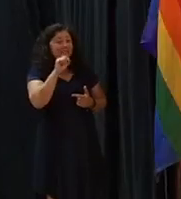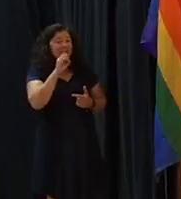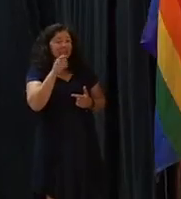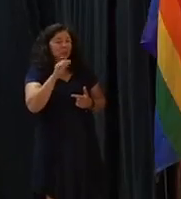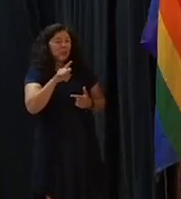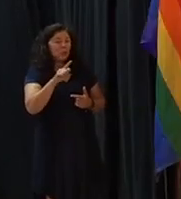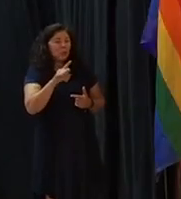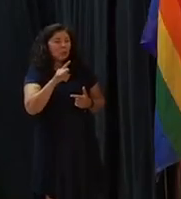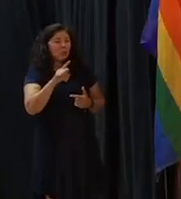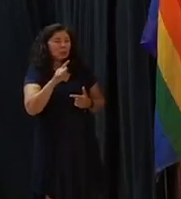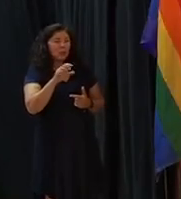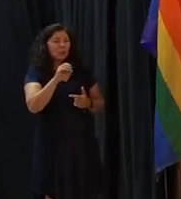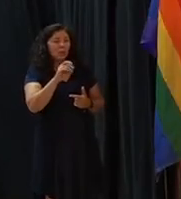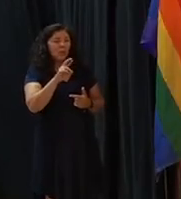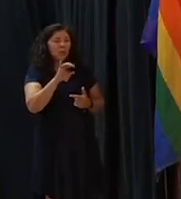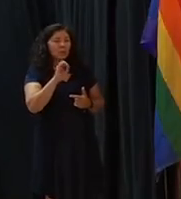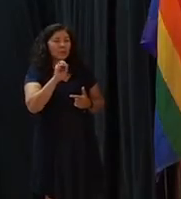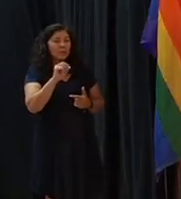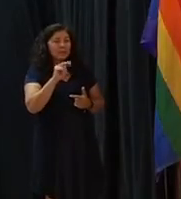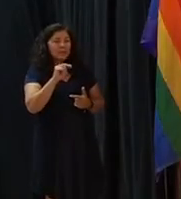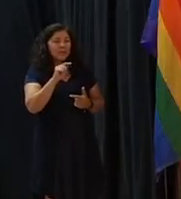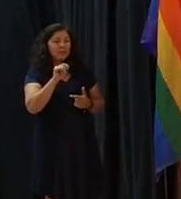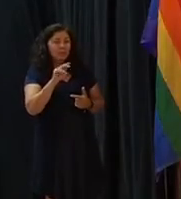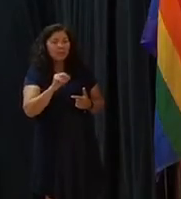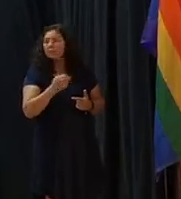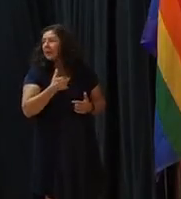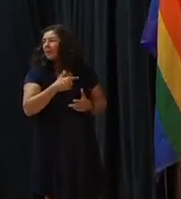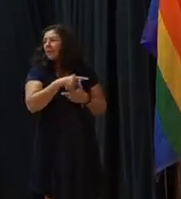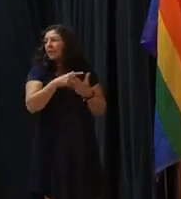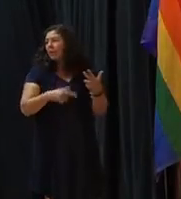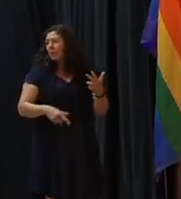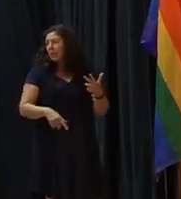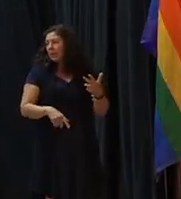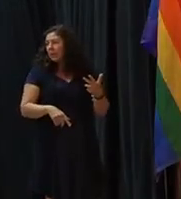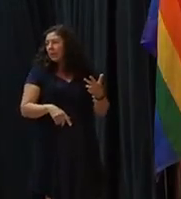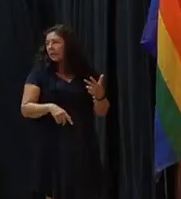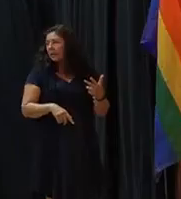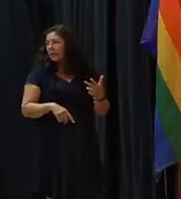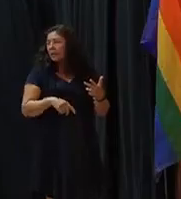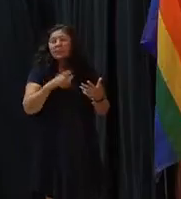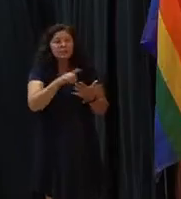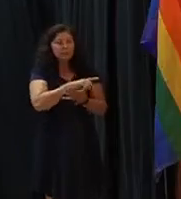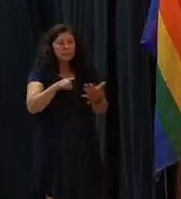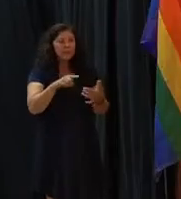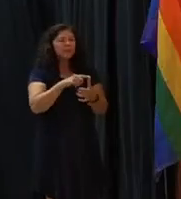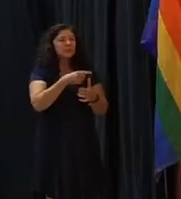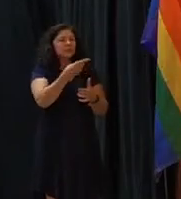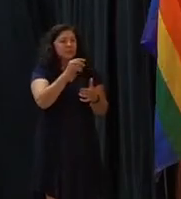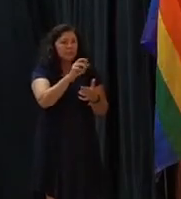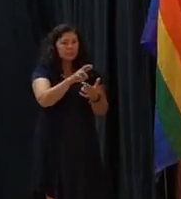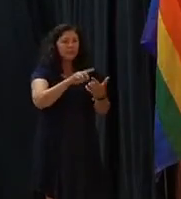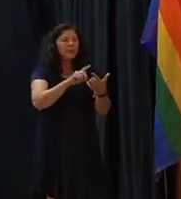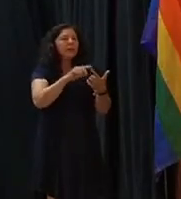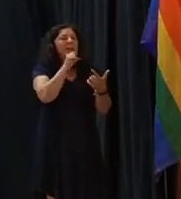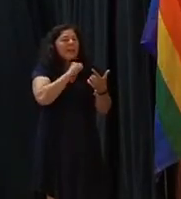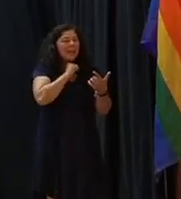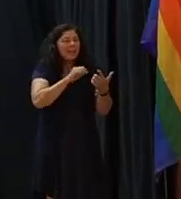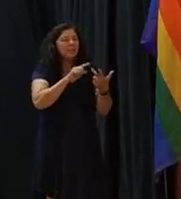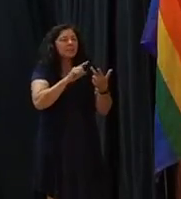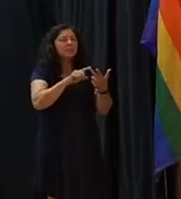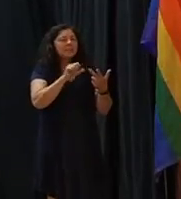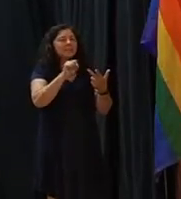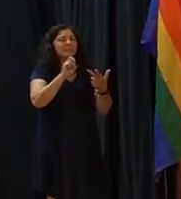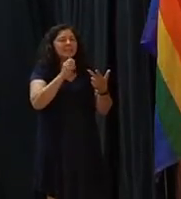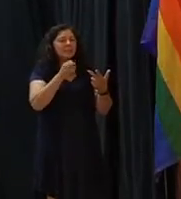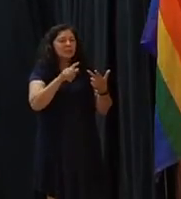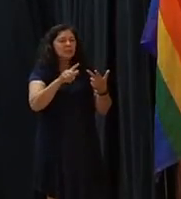have three kind of discriminations. By your gender, your age, and your sexual orientation. If